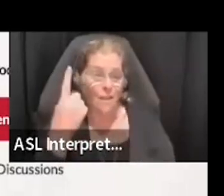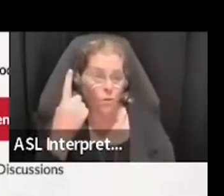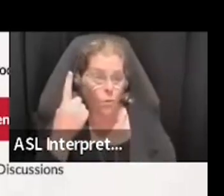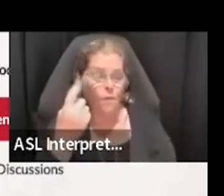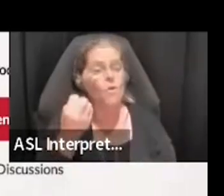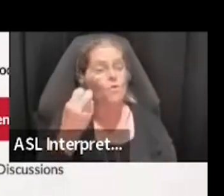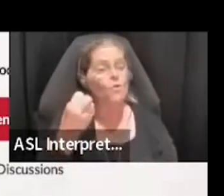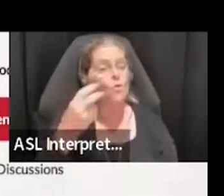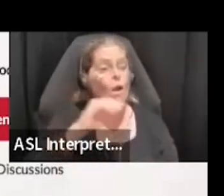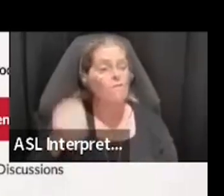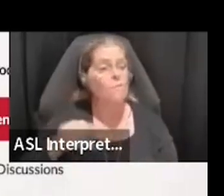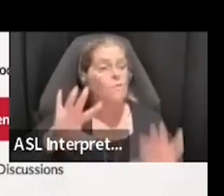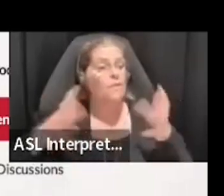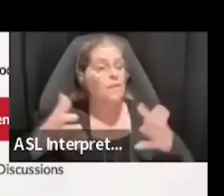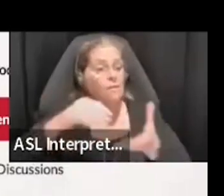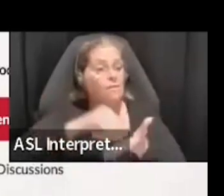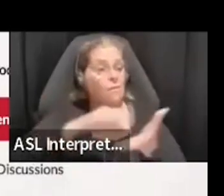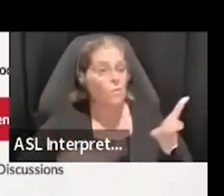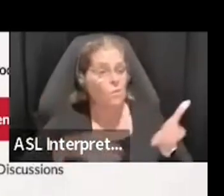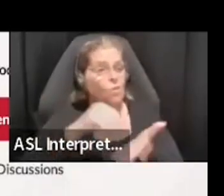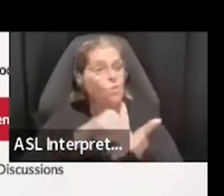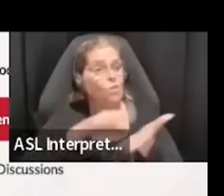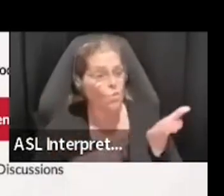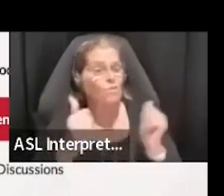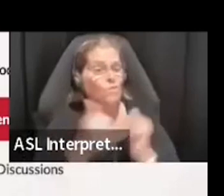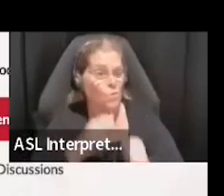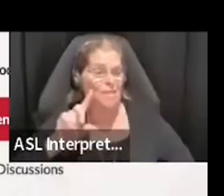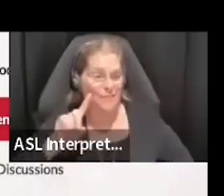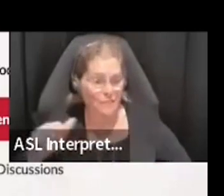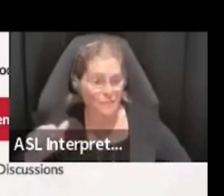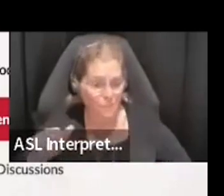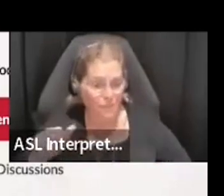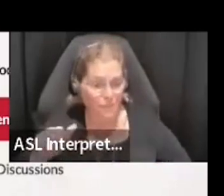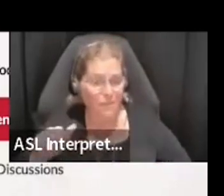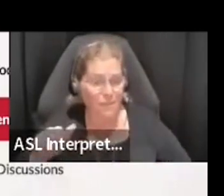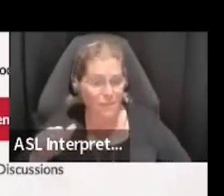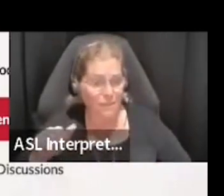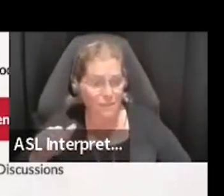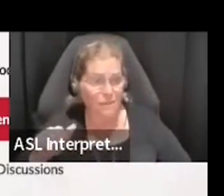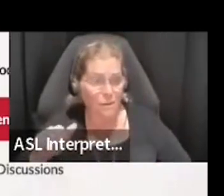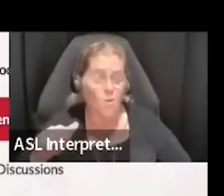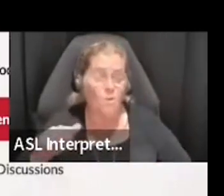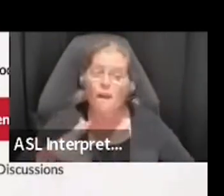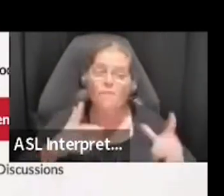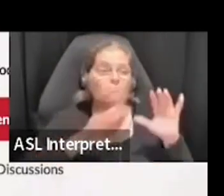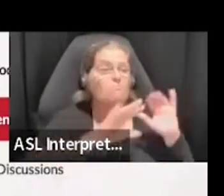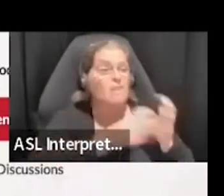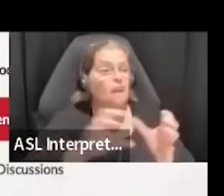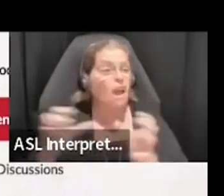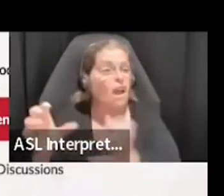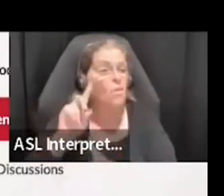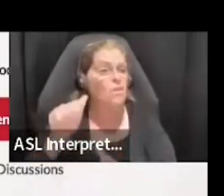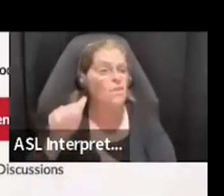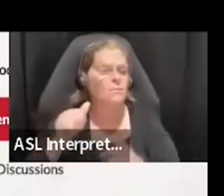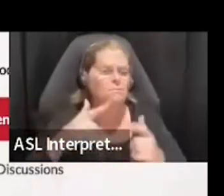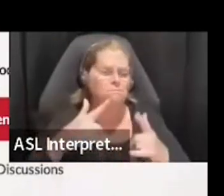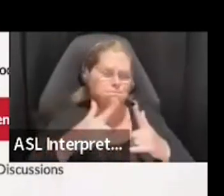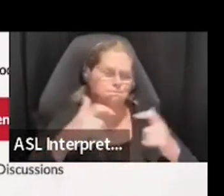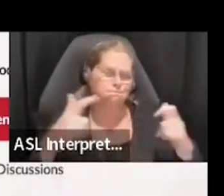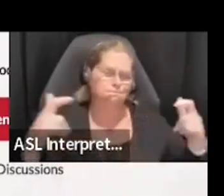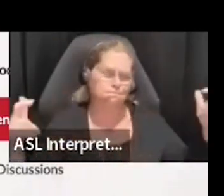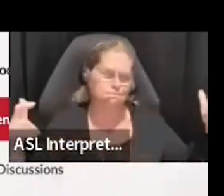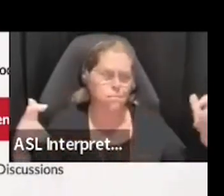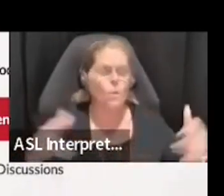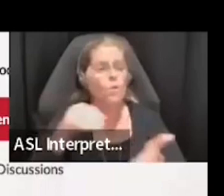student population identifies as students with disabilities. While the categories are vast, the main point remains that students with